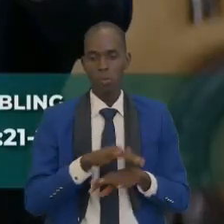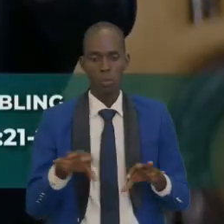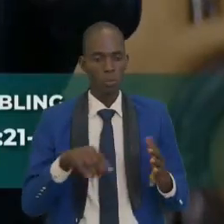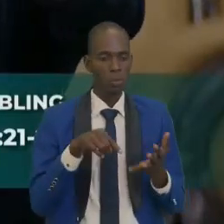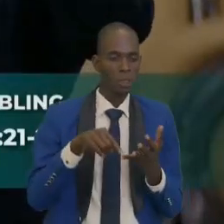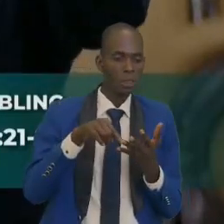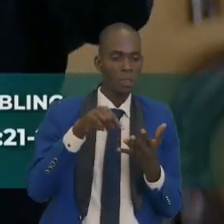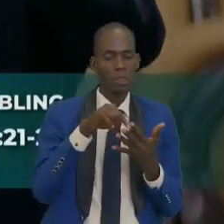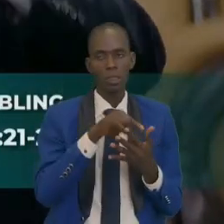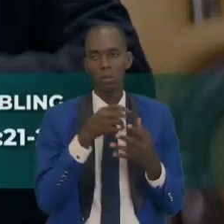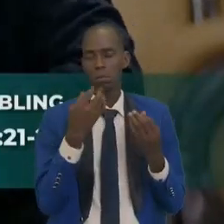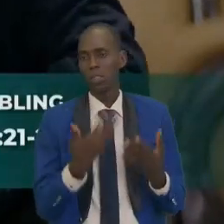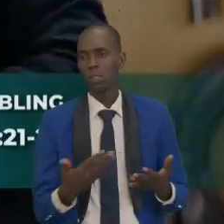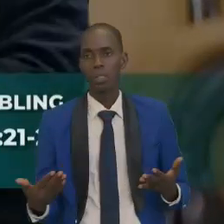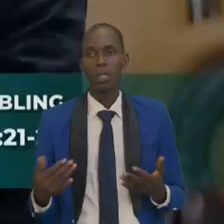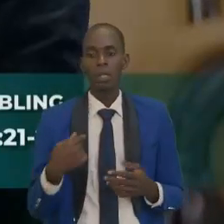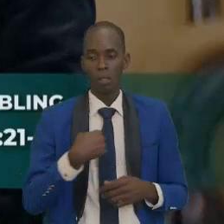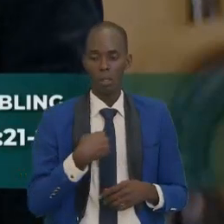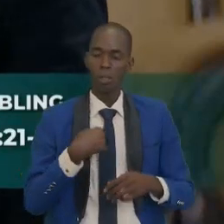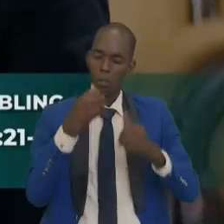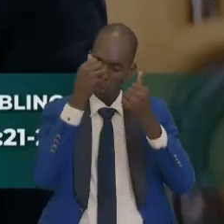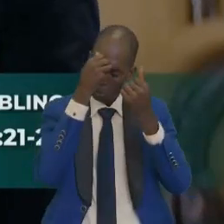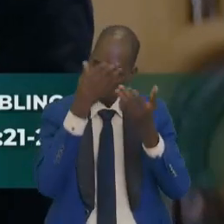that I obey